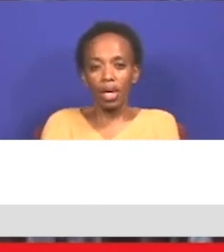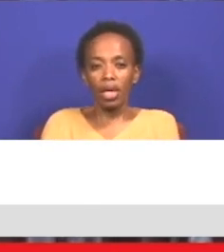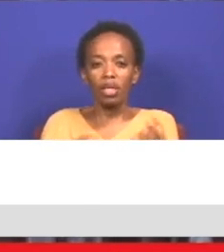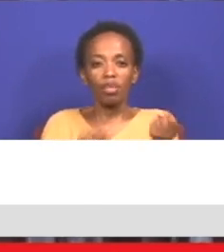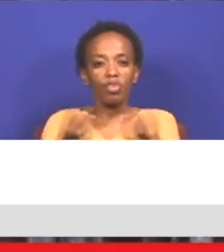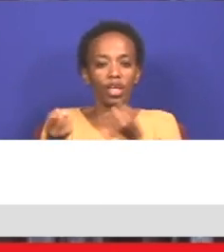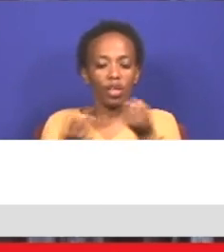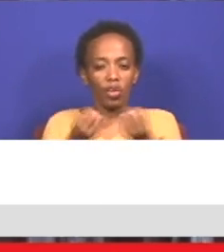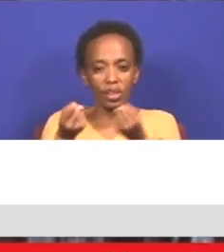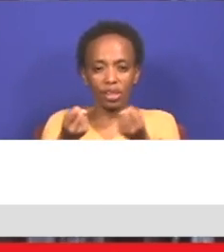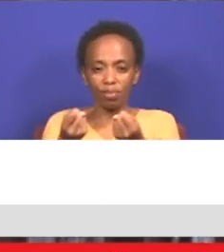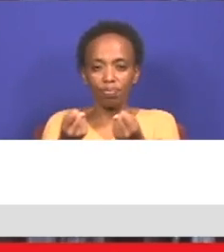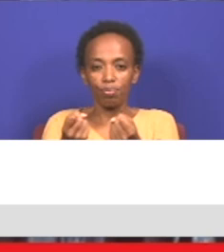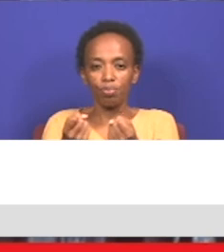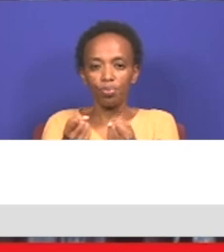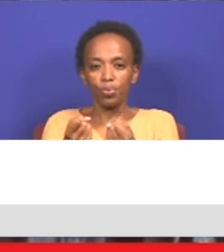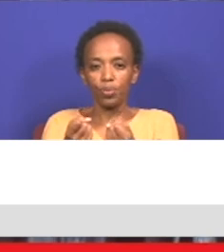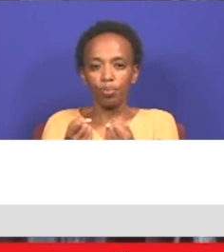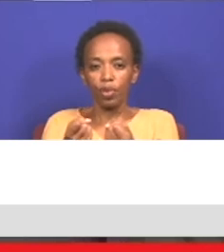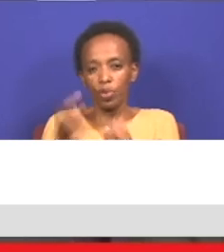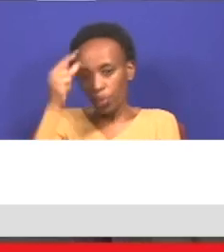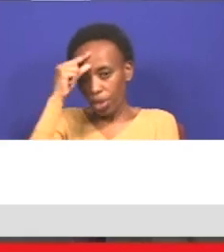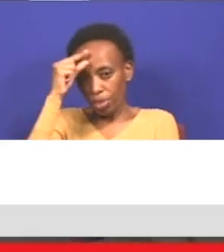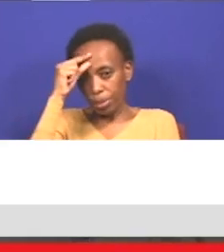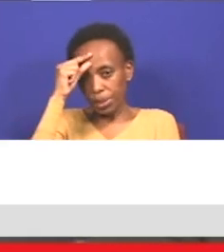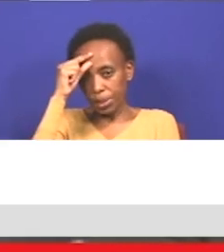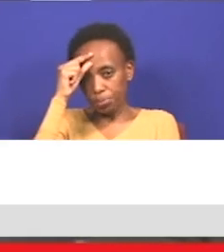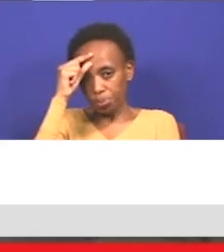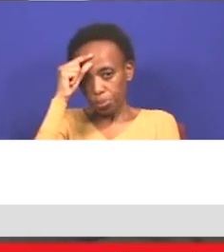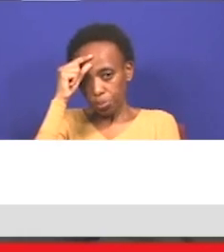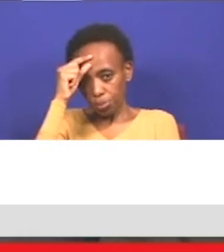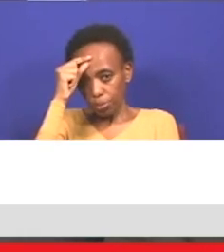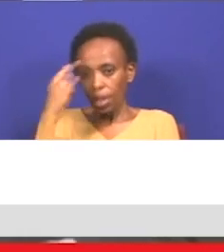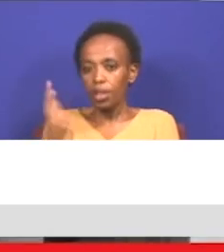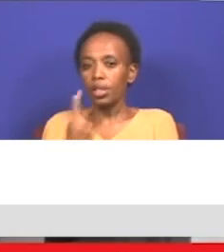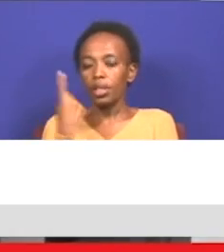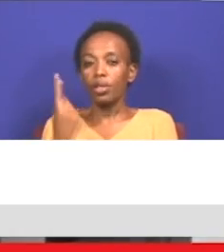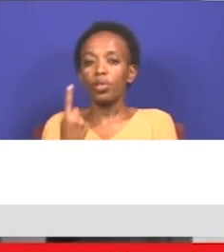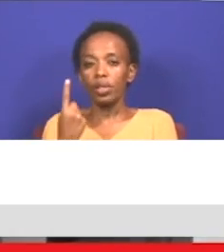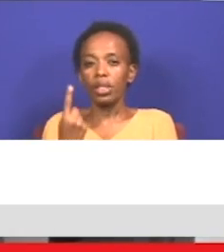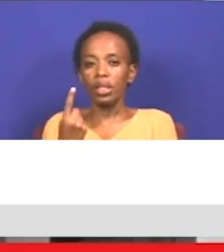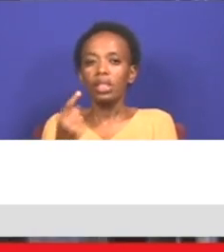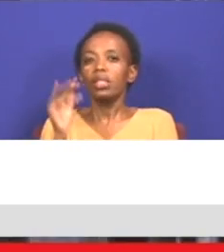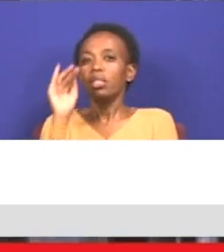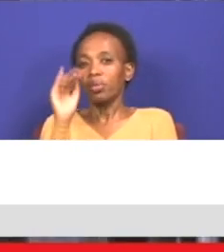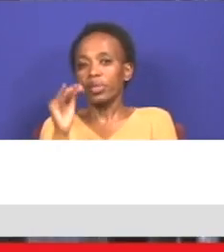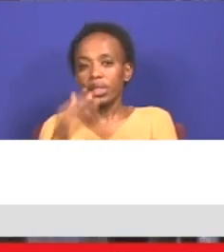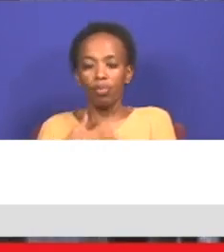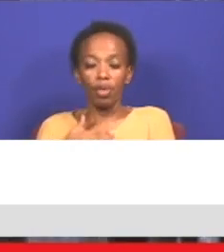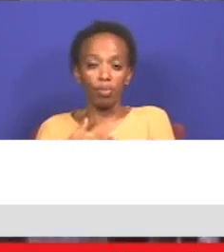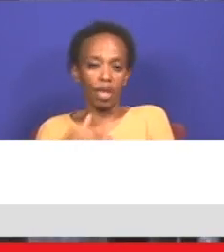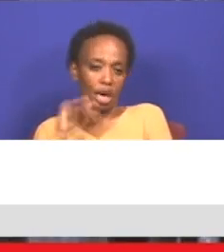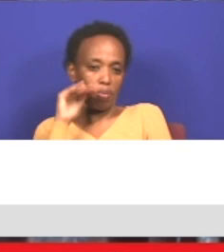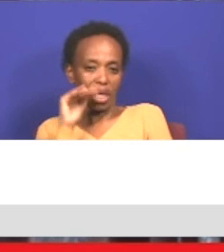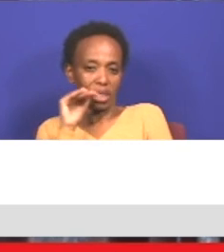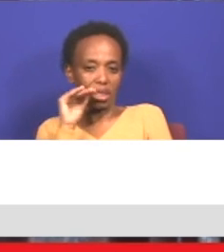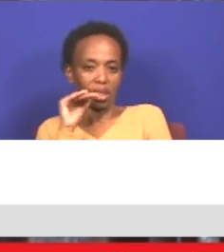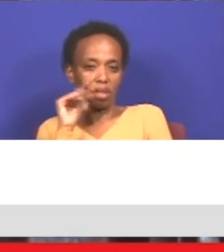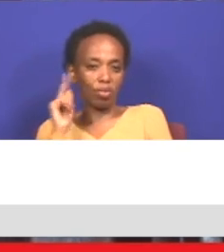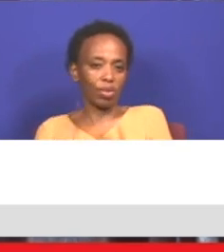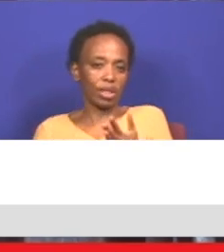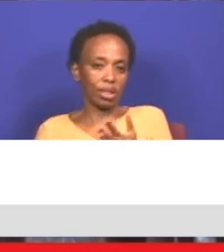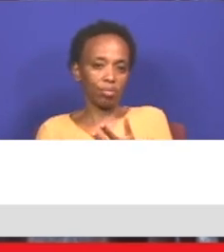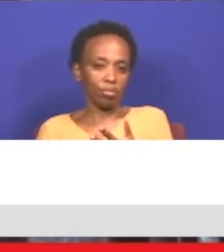vehicles to government. The only request I am making to you is